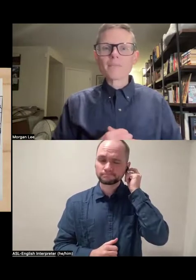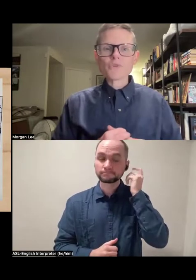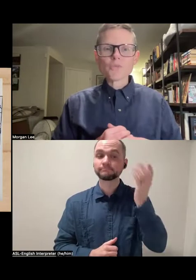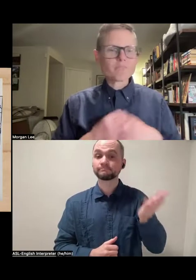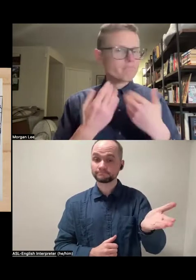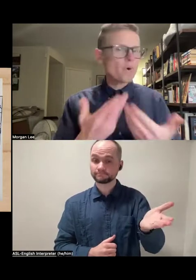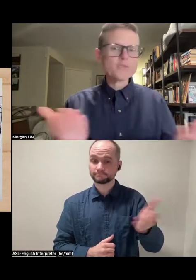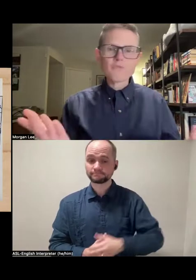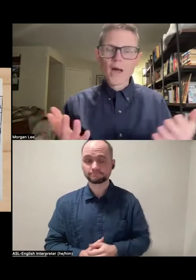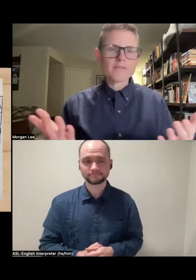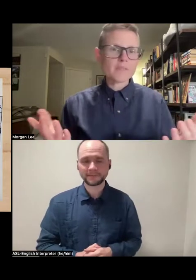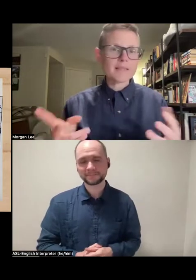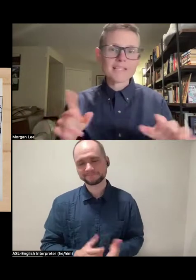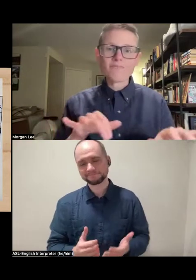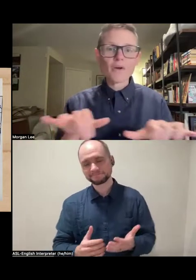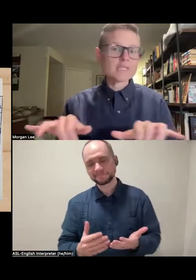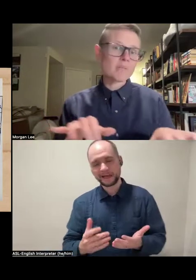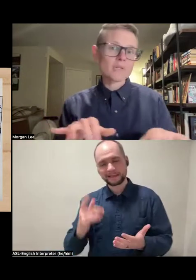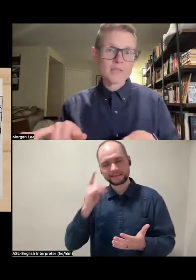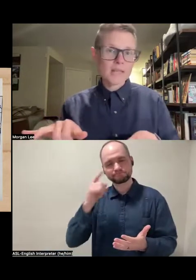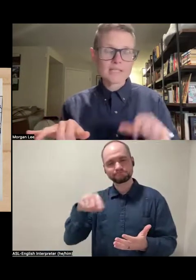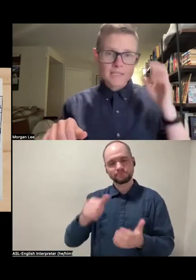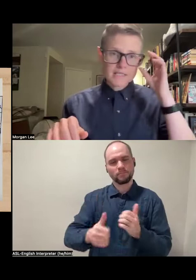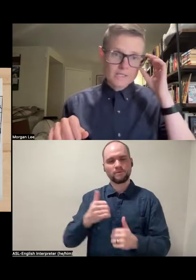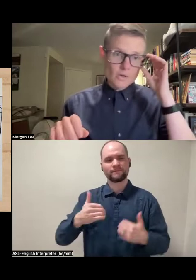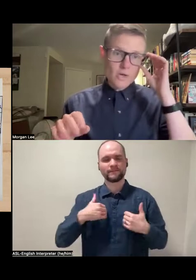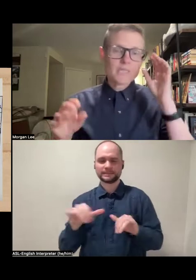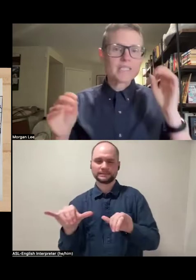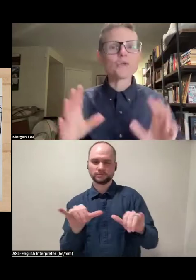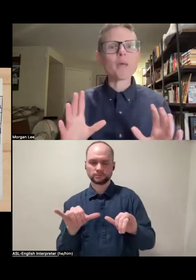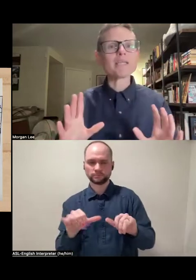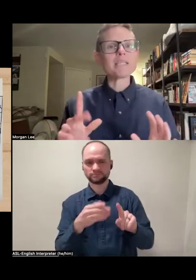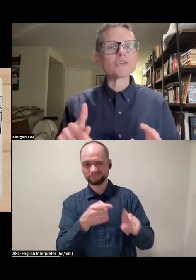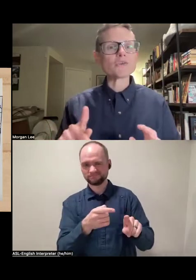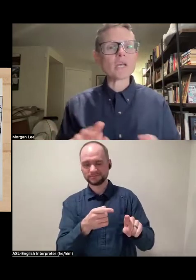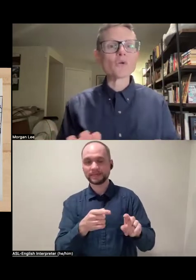So I'm sure most of you have something that's very similar to this. This is also a teacher pay teacher's